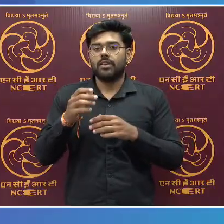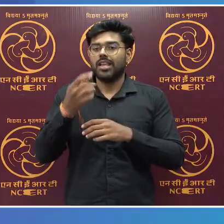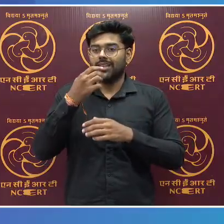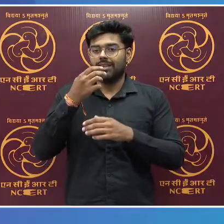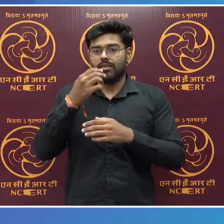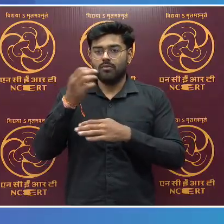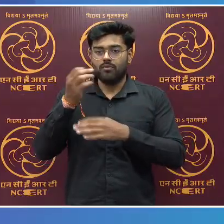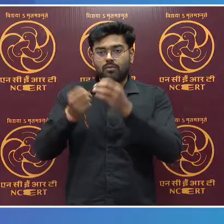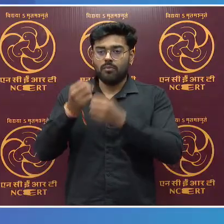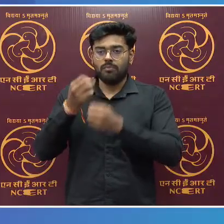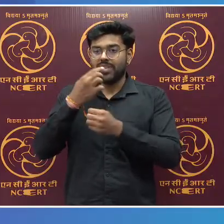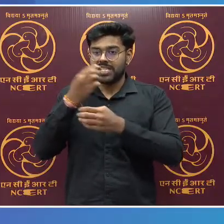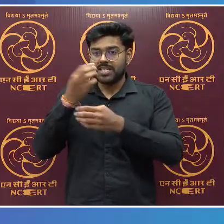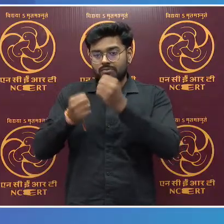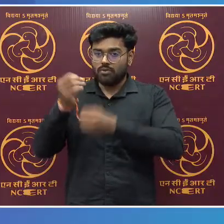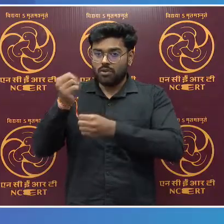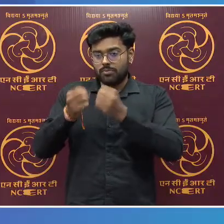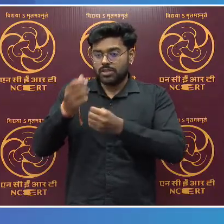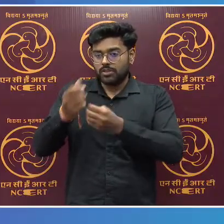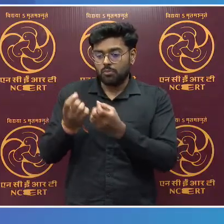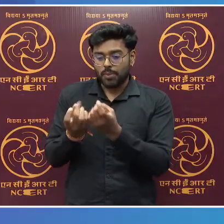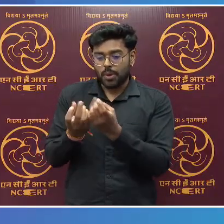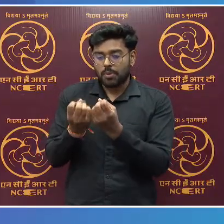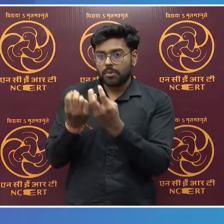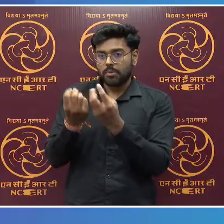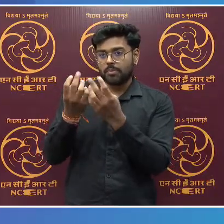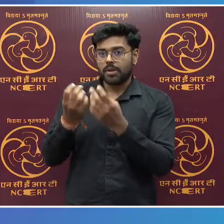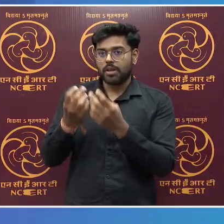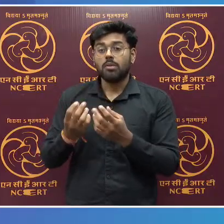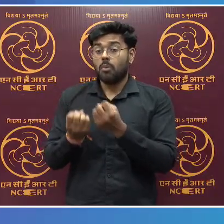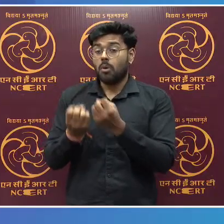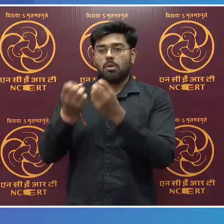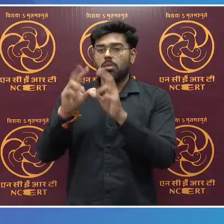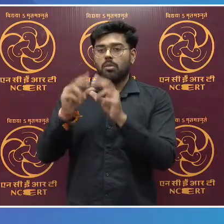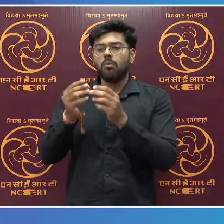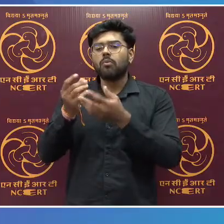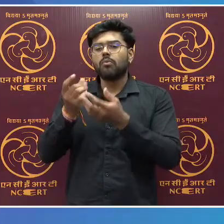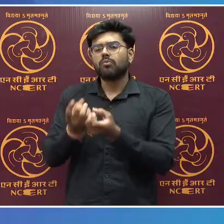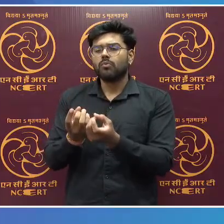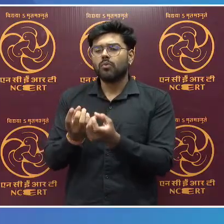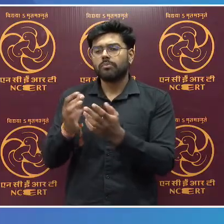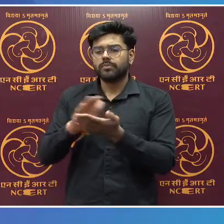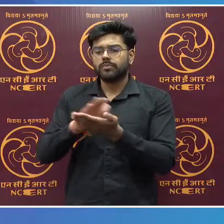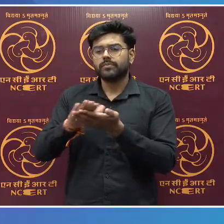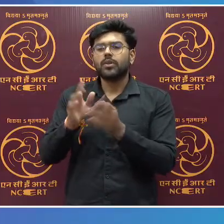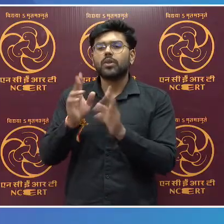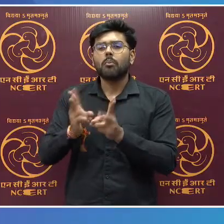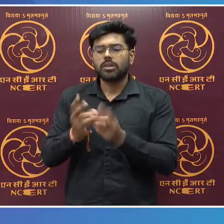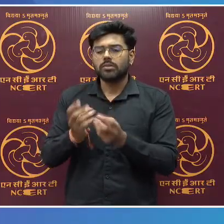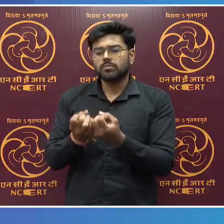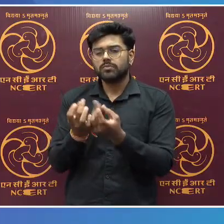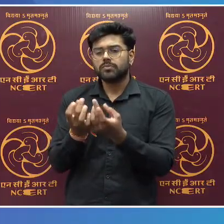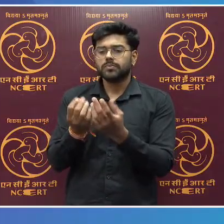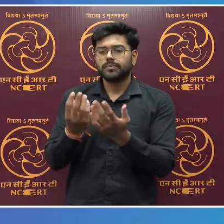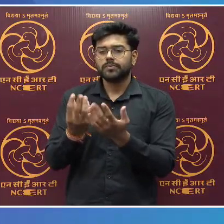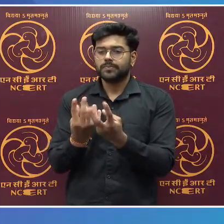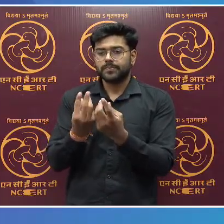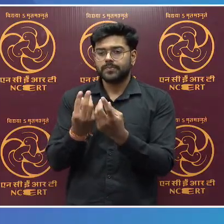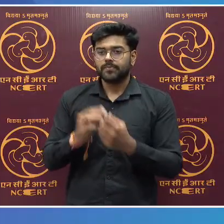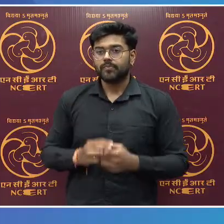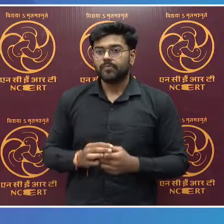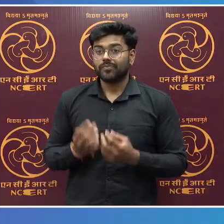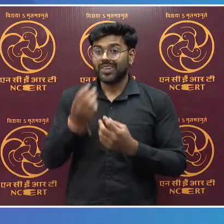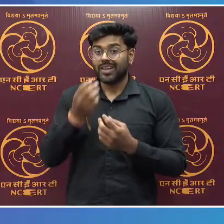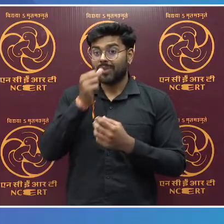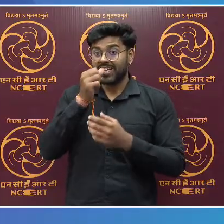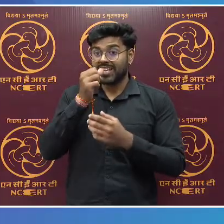up. It is not that we have to be having boiling milk, we just warm it, right? Now, warming